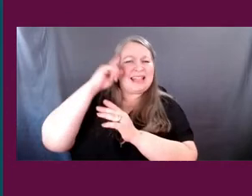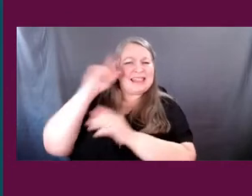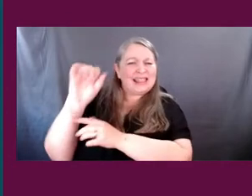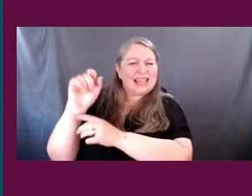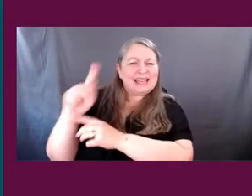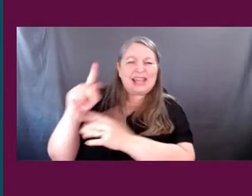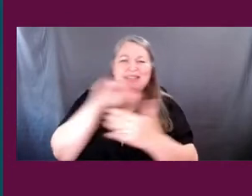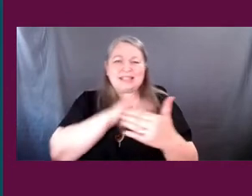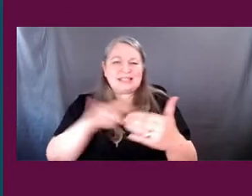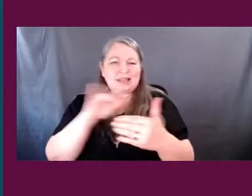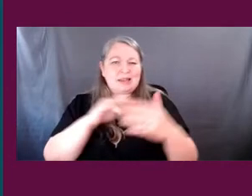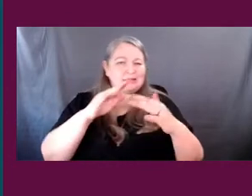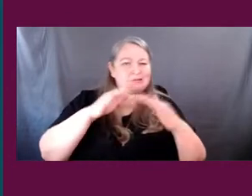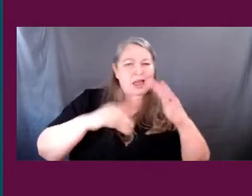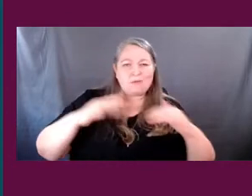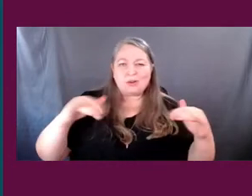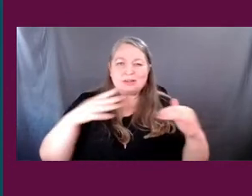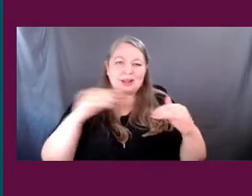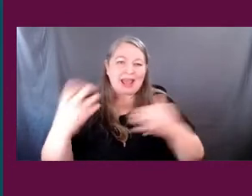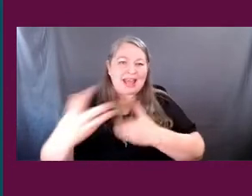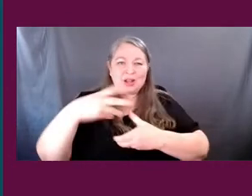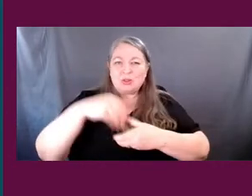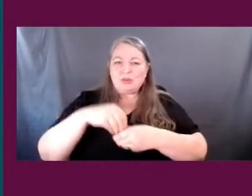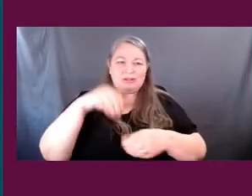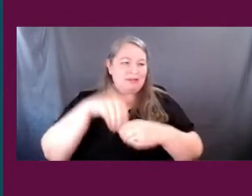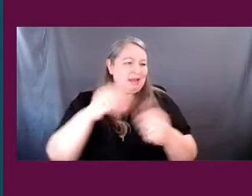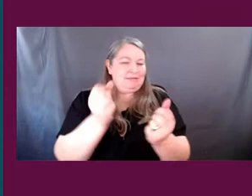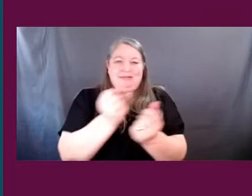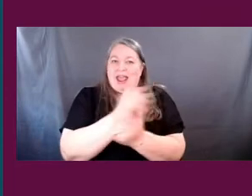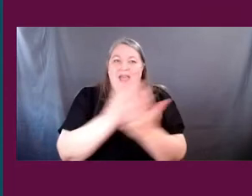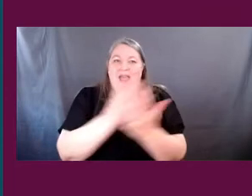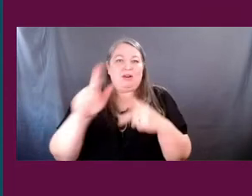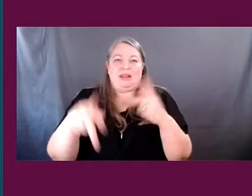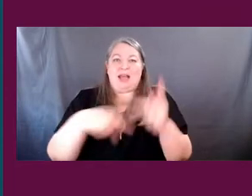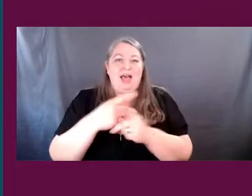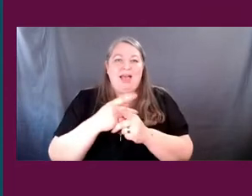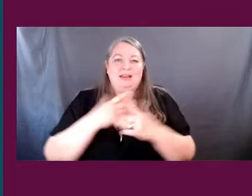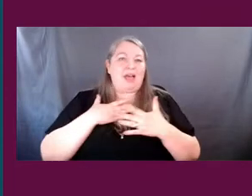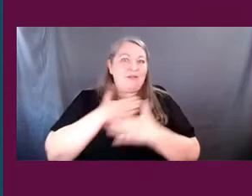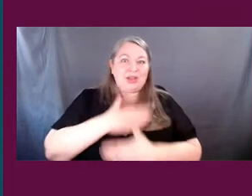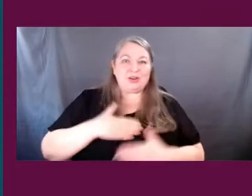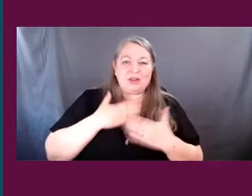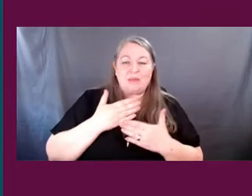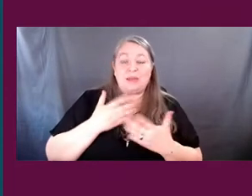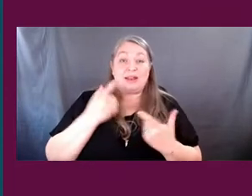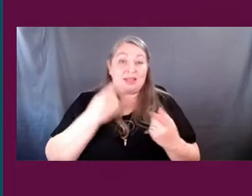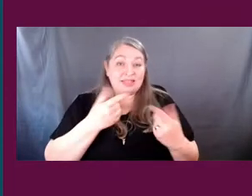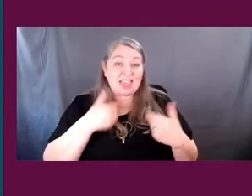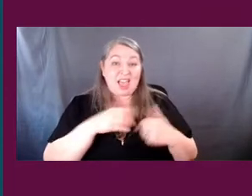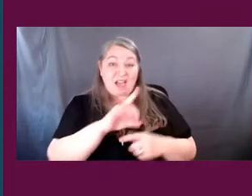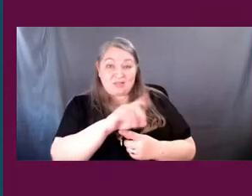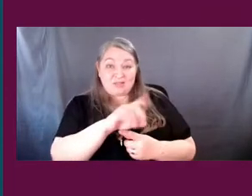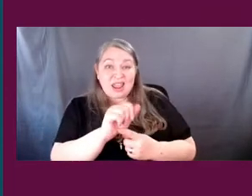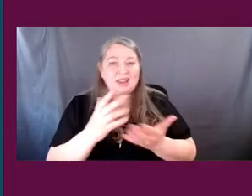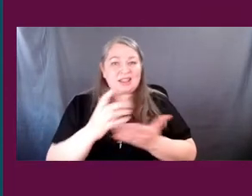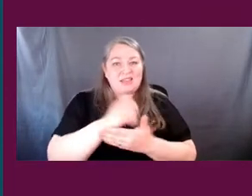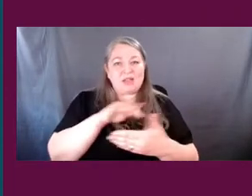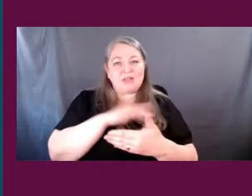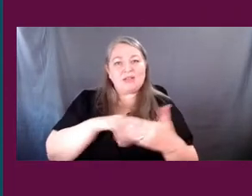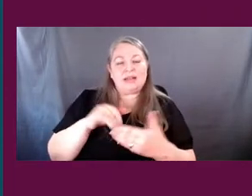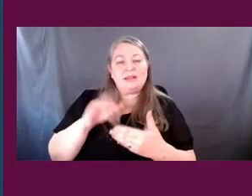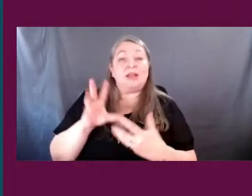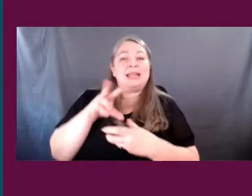diversity and inclusion in all forms of entertainment. They'll be reviewing data they've gathered for their study titled Inclusion in